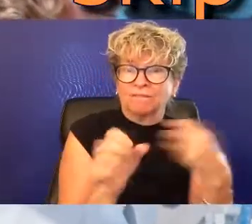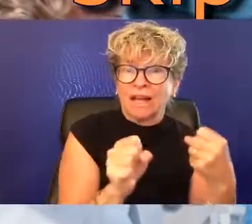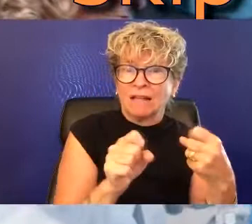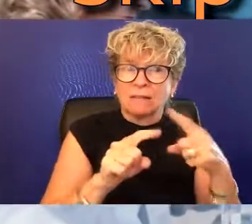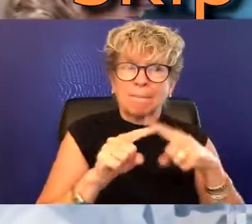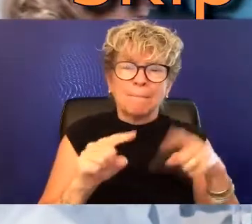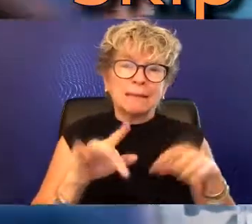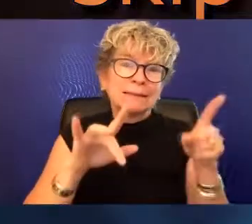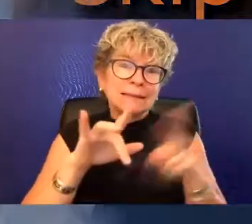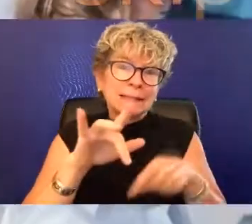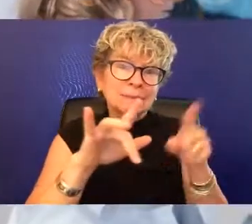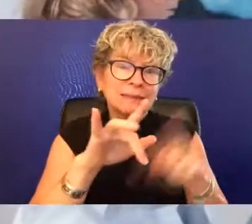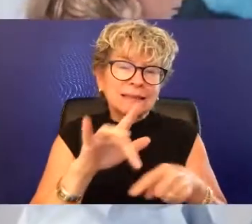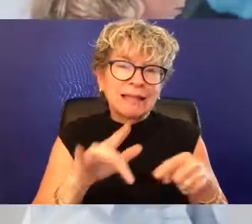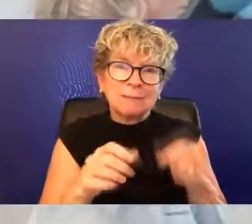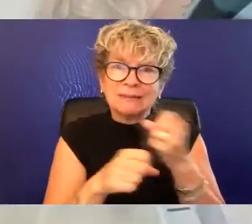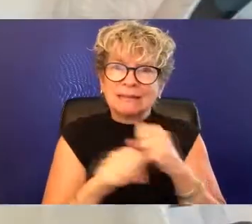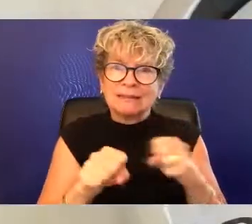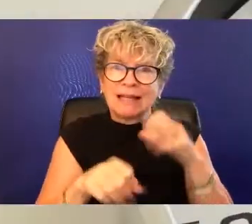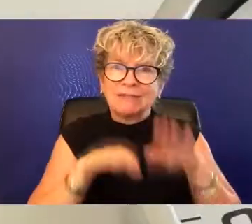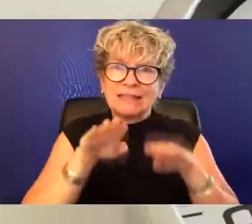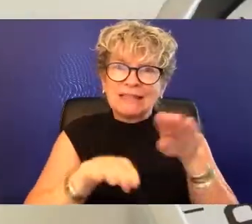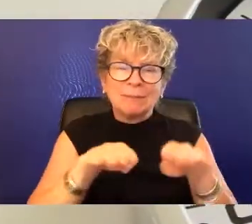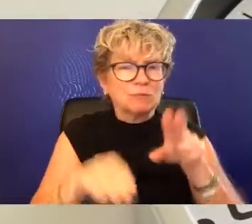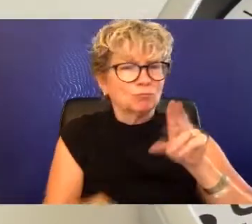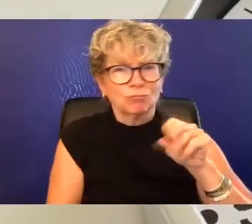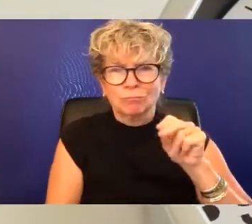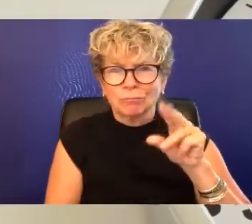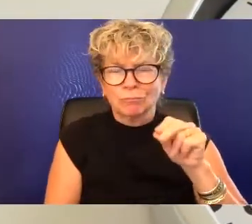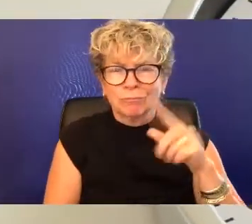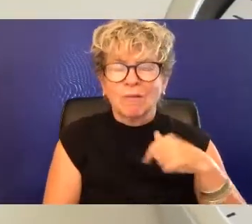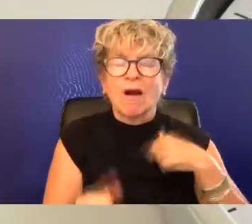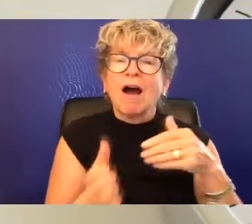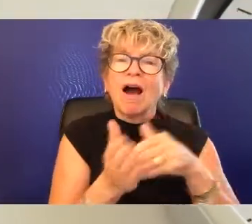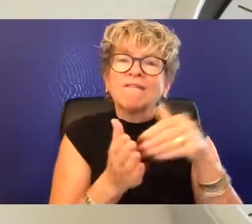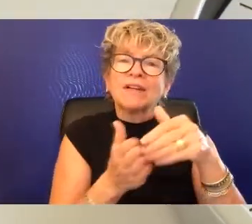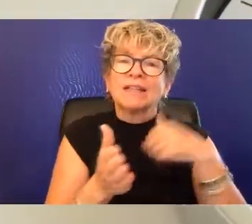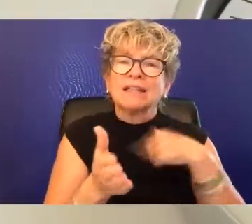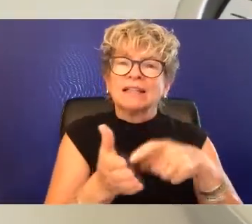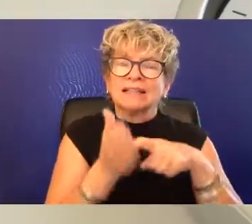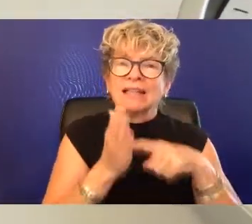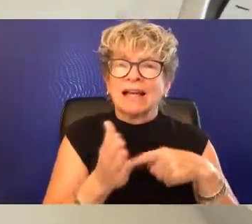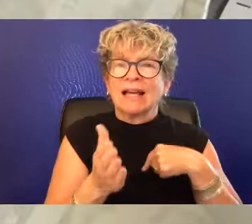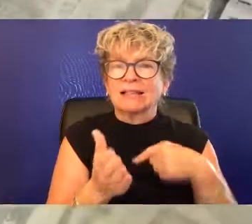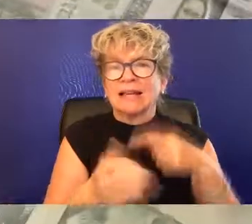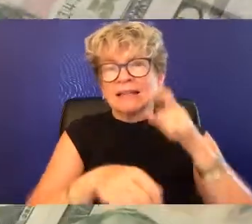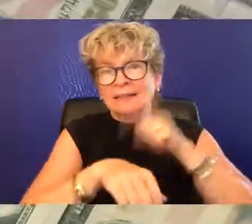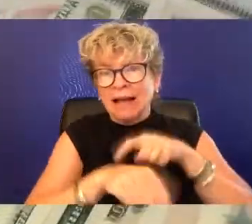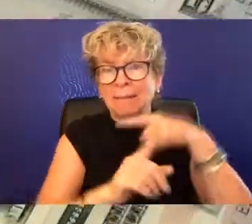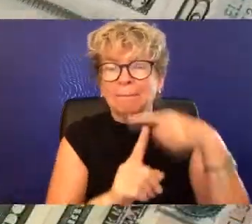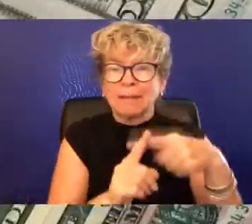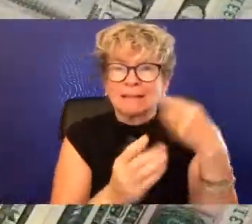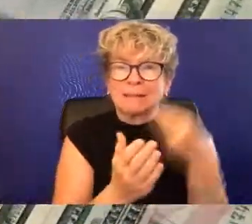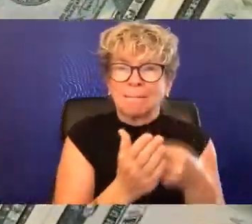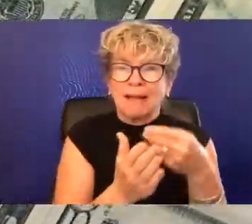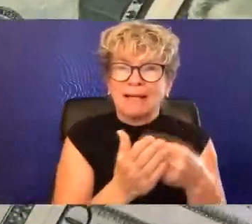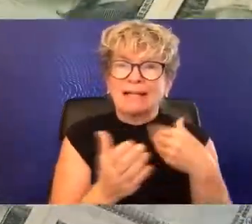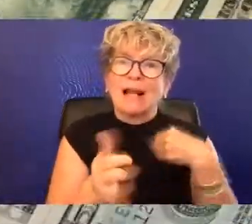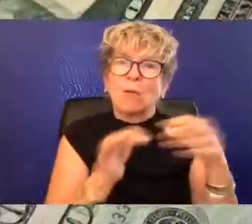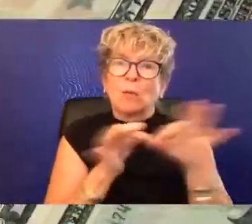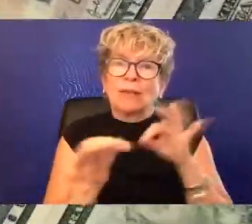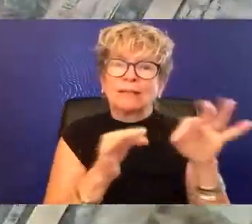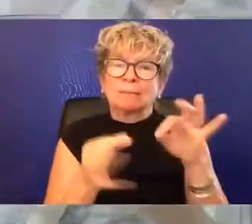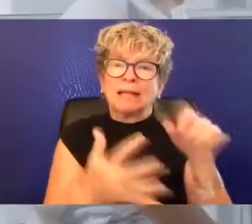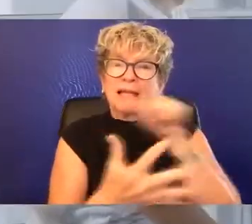it didn't skip any steps. Creating a new vaccine often takes a lot of time and money. Here is